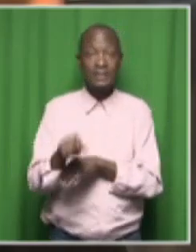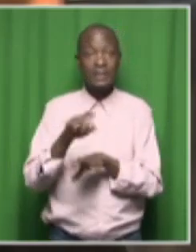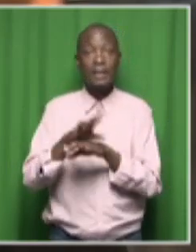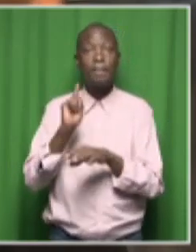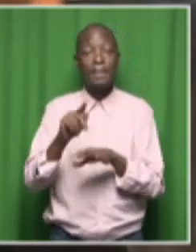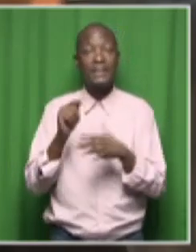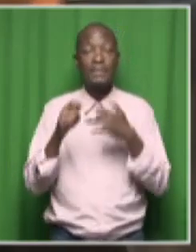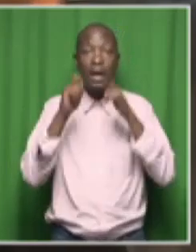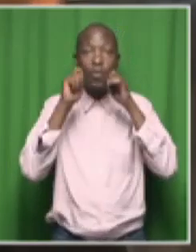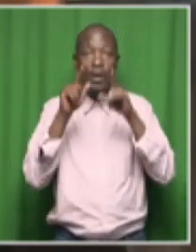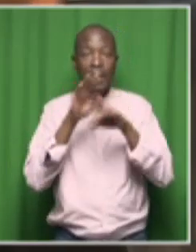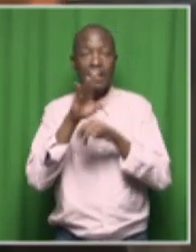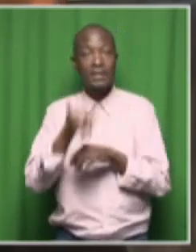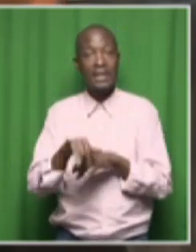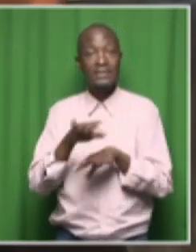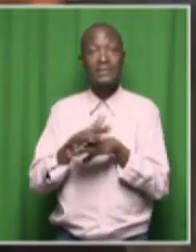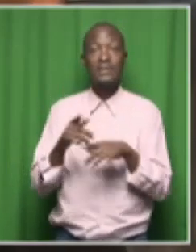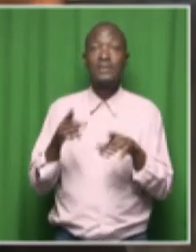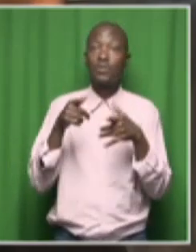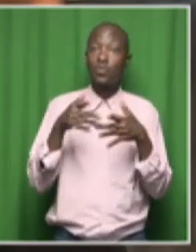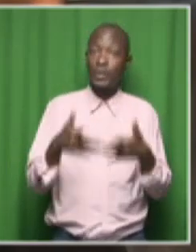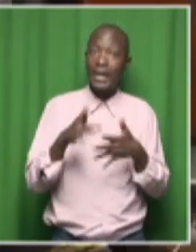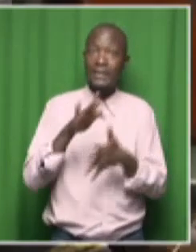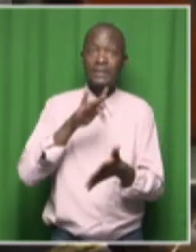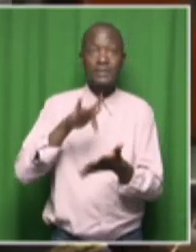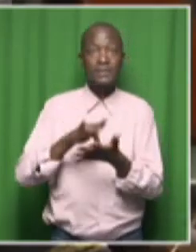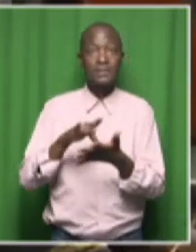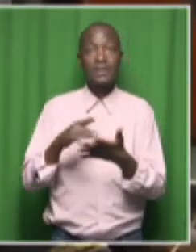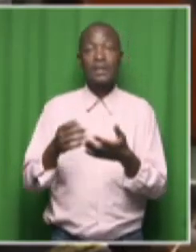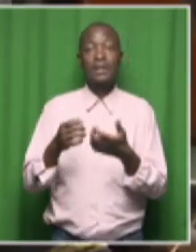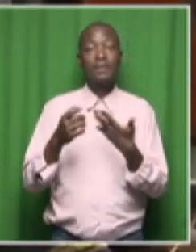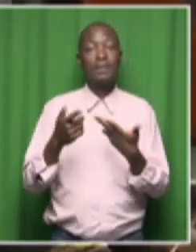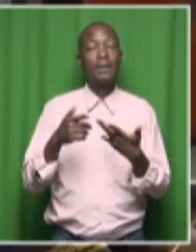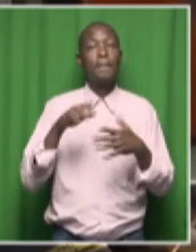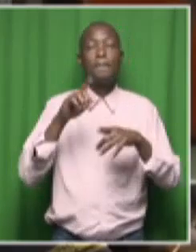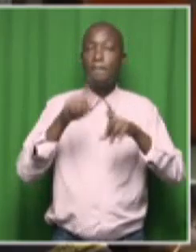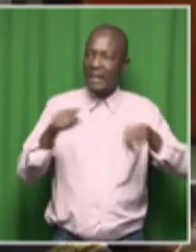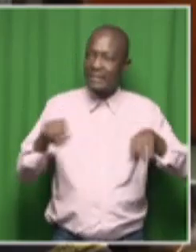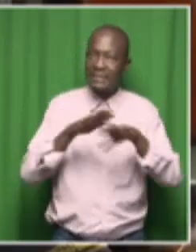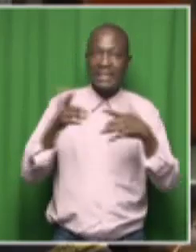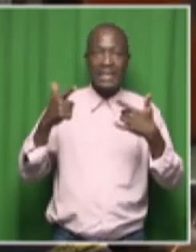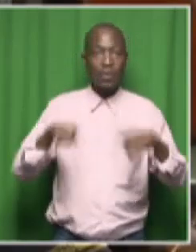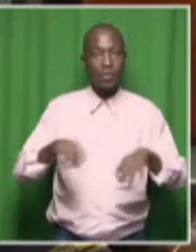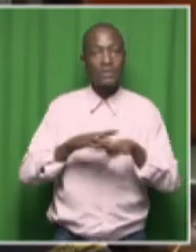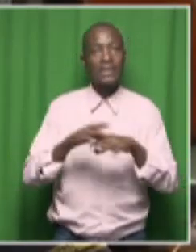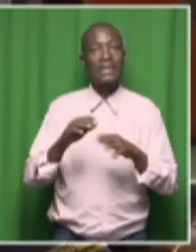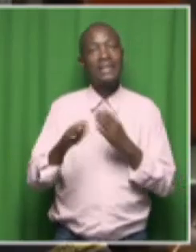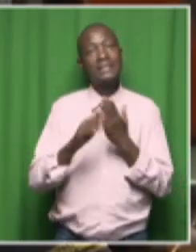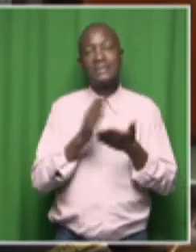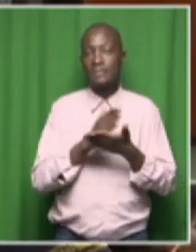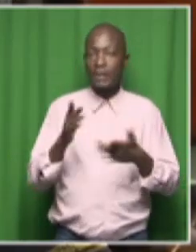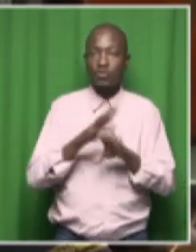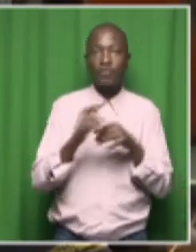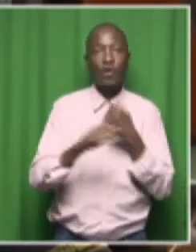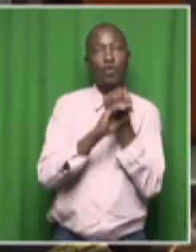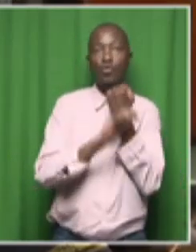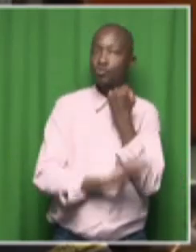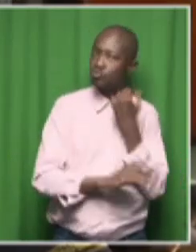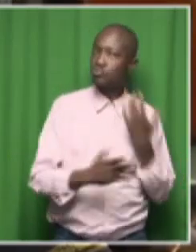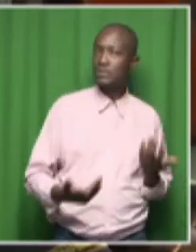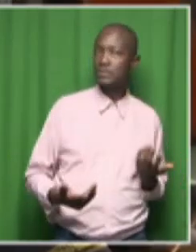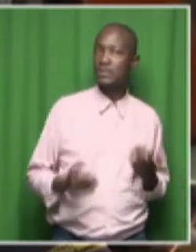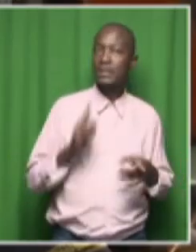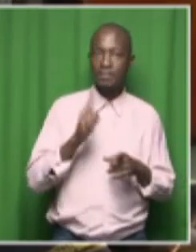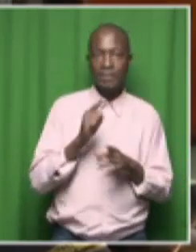be aware that we are in this situation. Multilingualism is part of our constitutional mandate, and it should